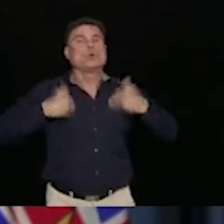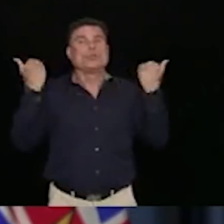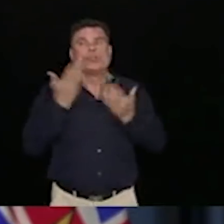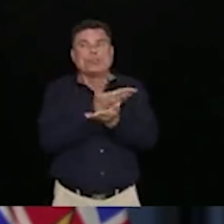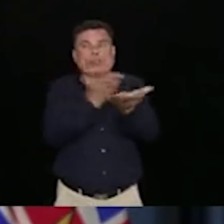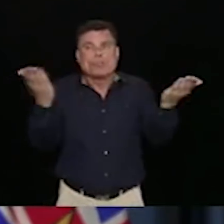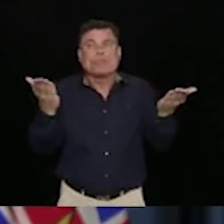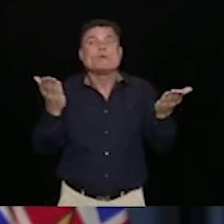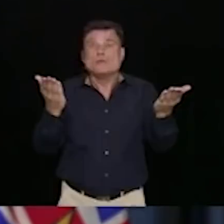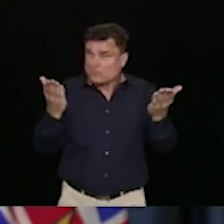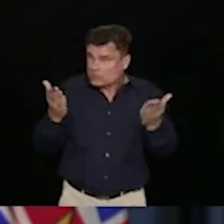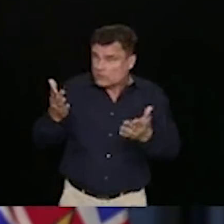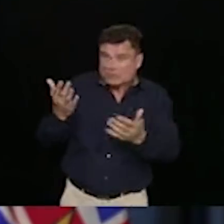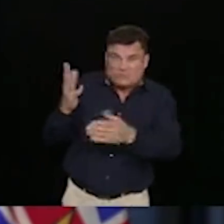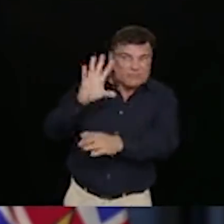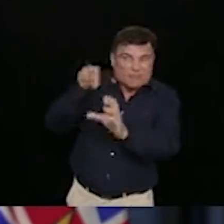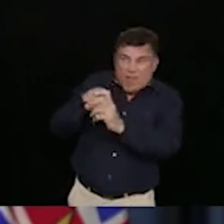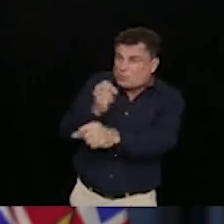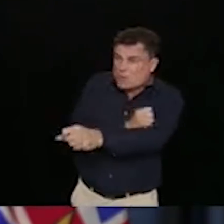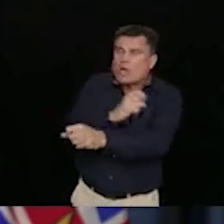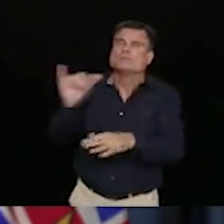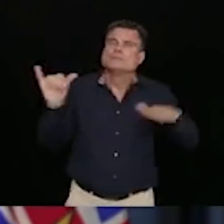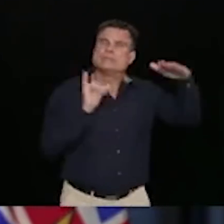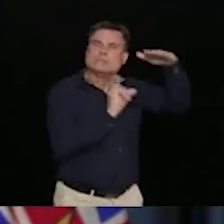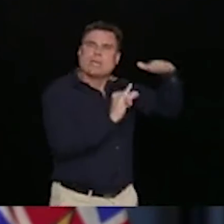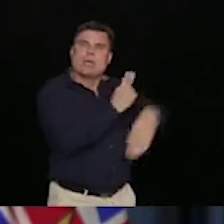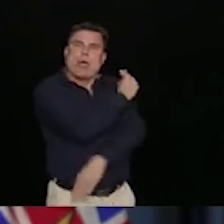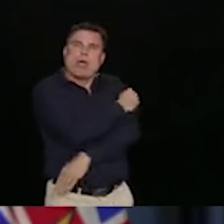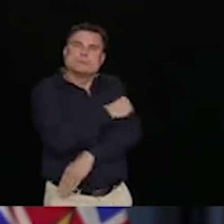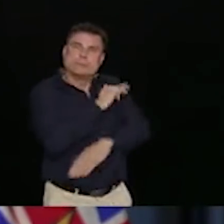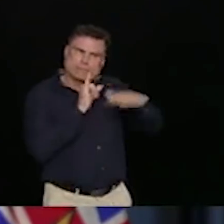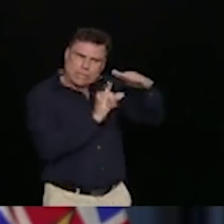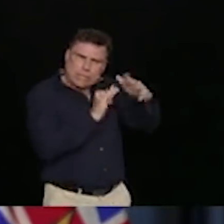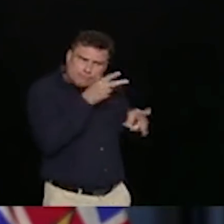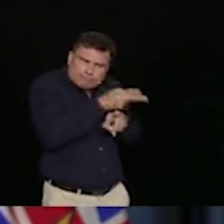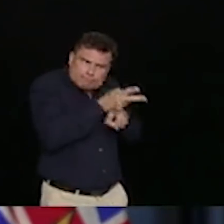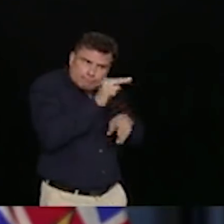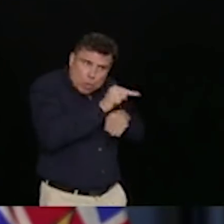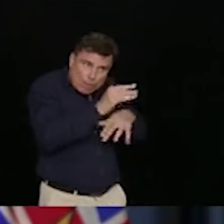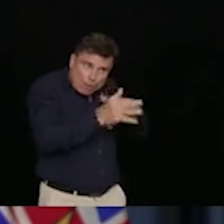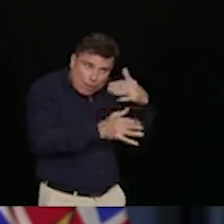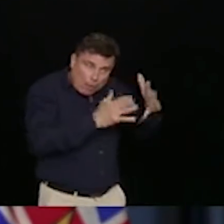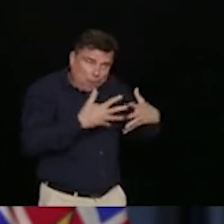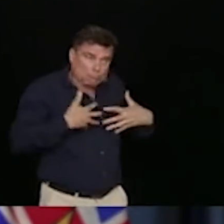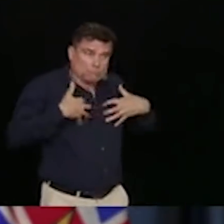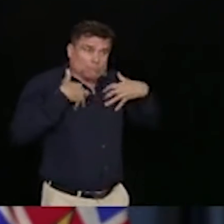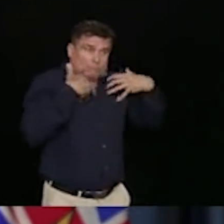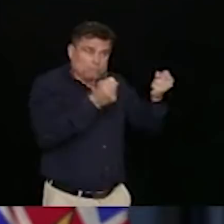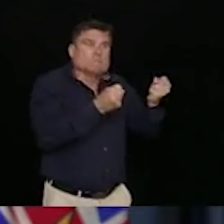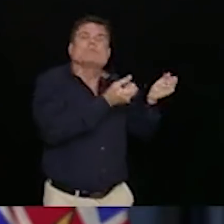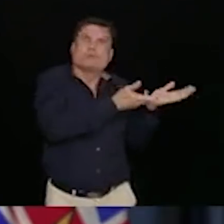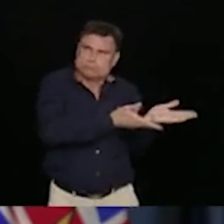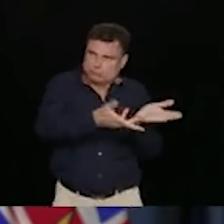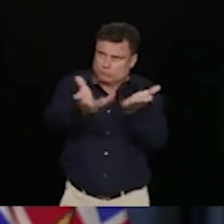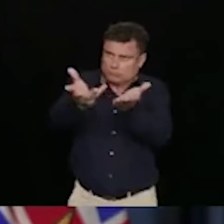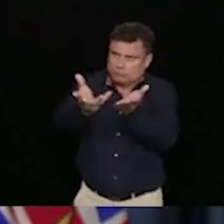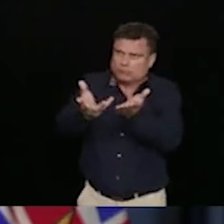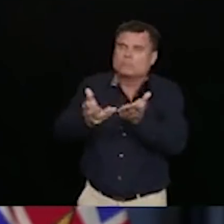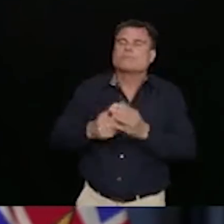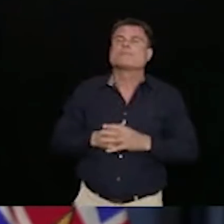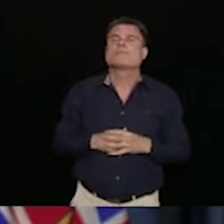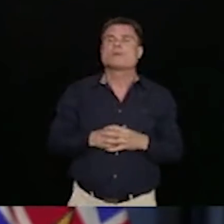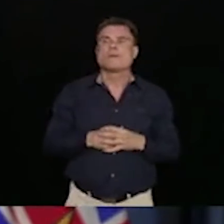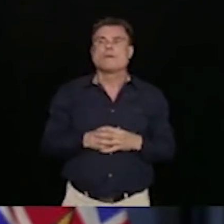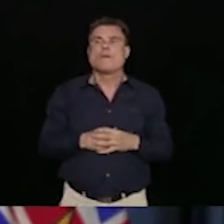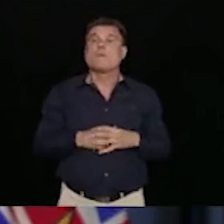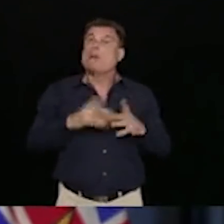medical supervision while they regain their faculties and decision-making processes are clearer for them. That's yet to pass the legislature, but we're doing